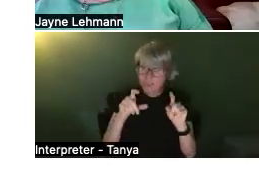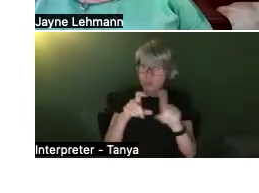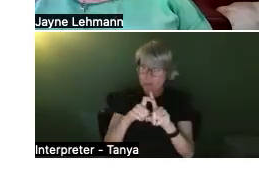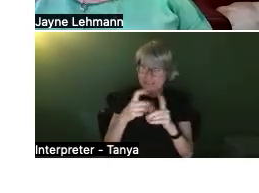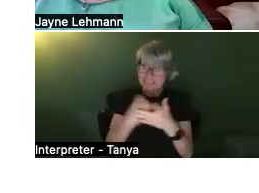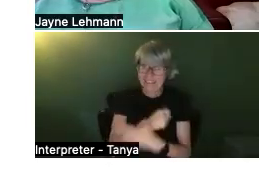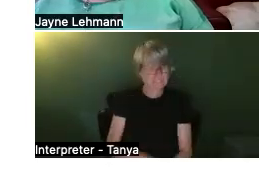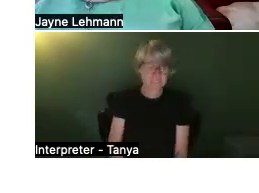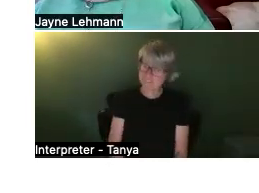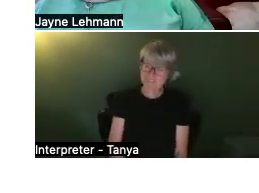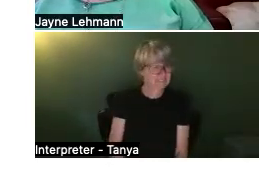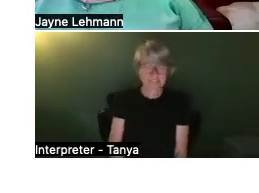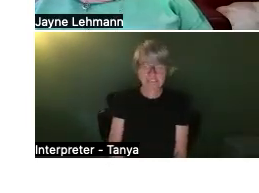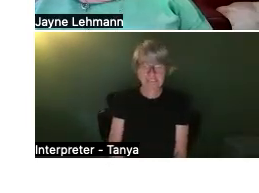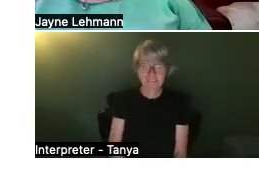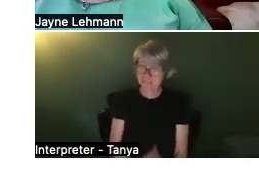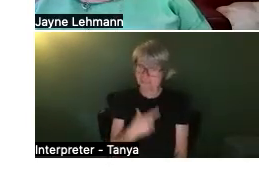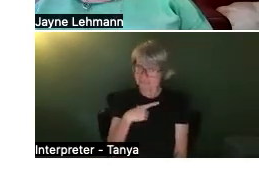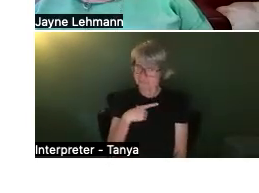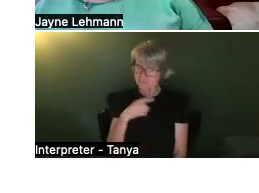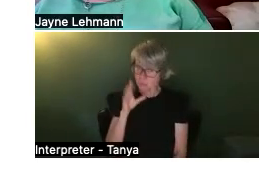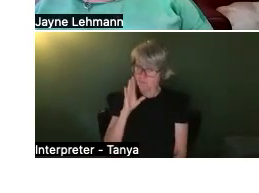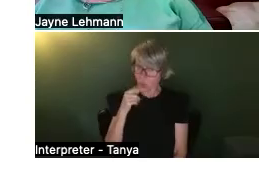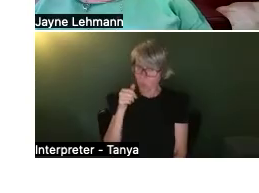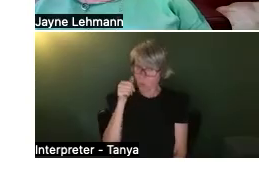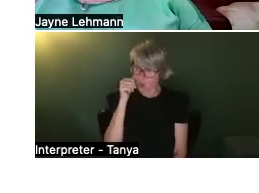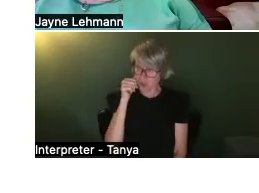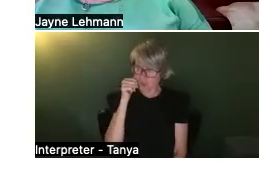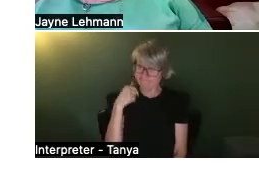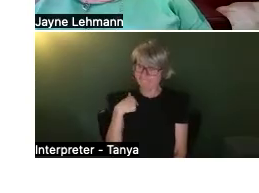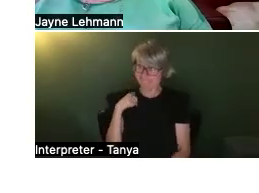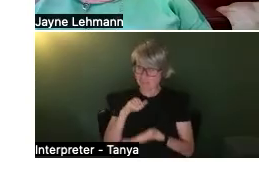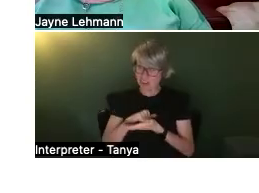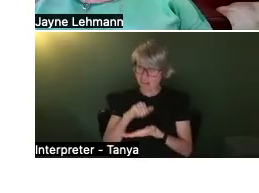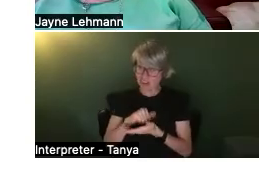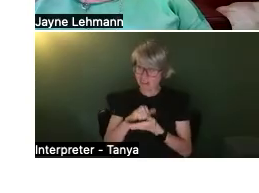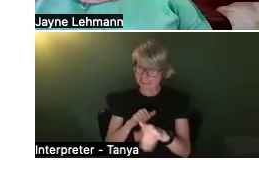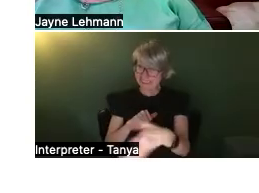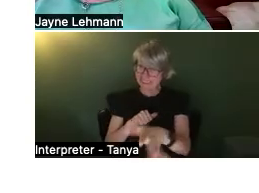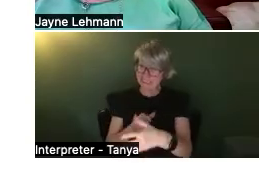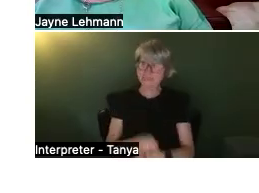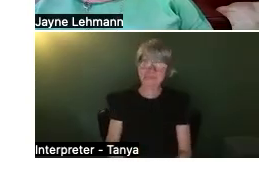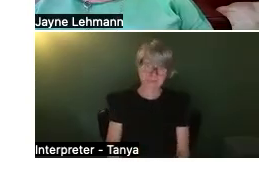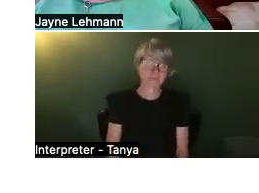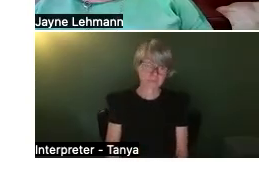safely because we'd been proven right so many times with so many things that happened.